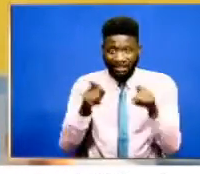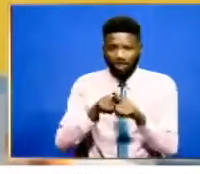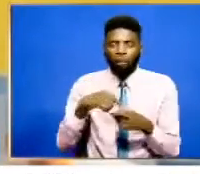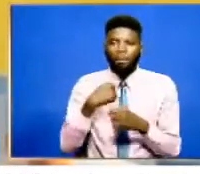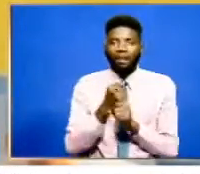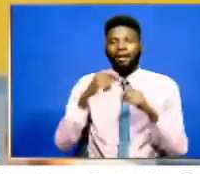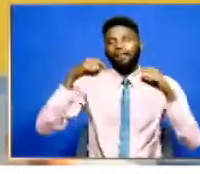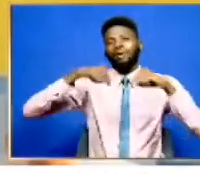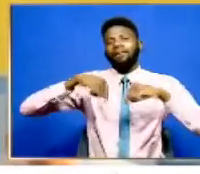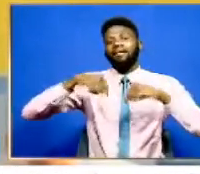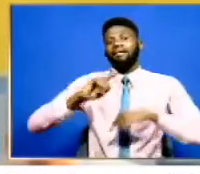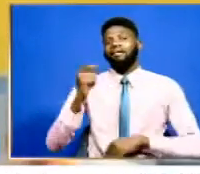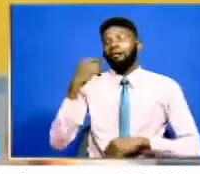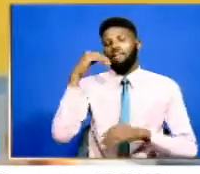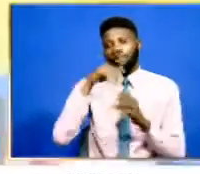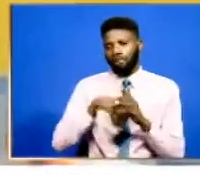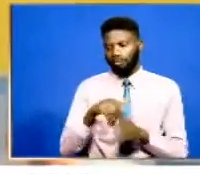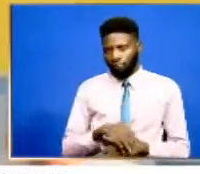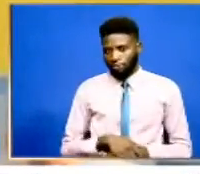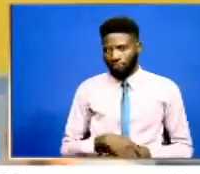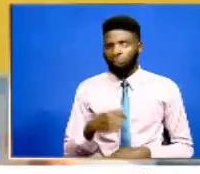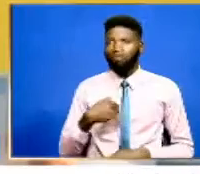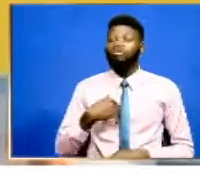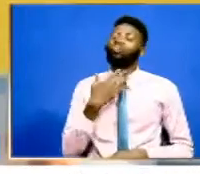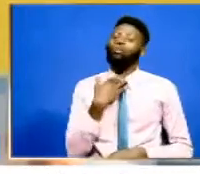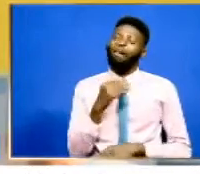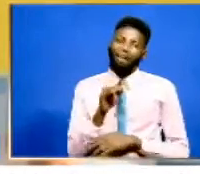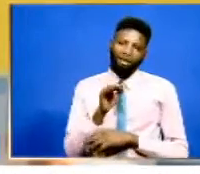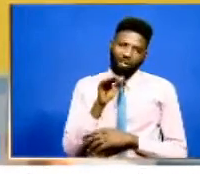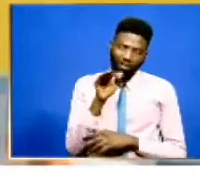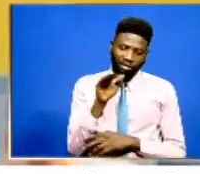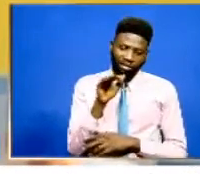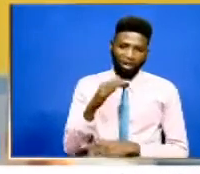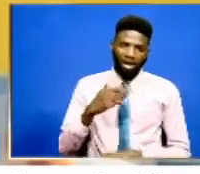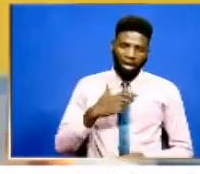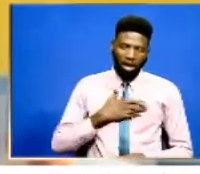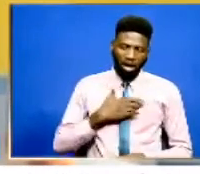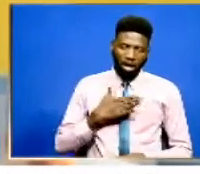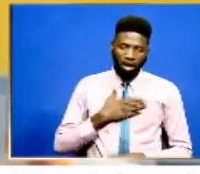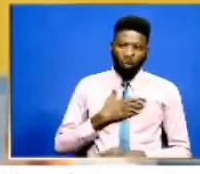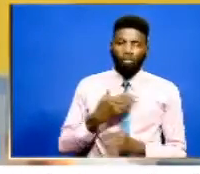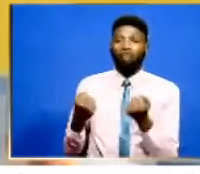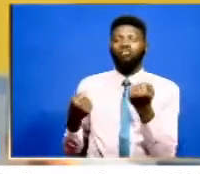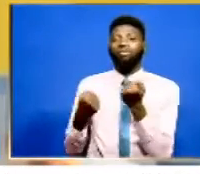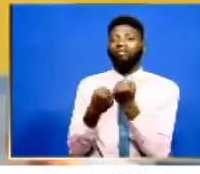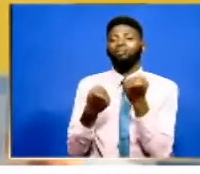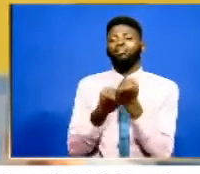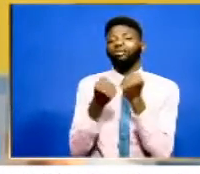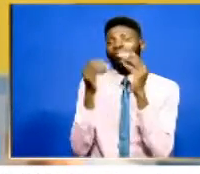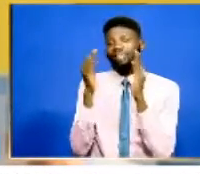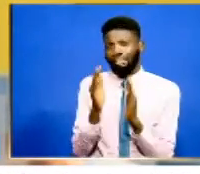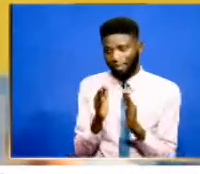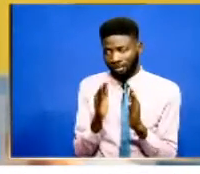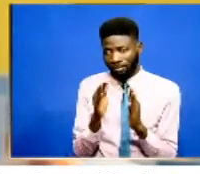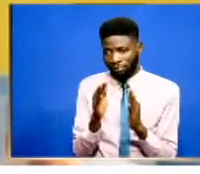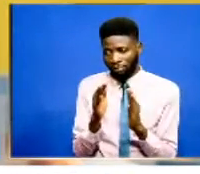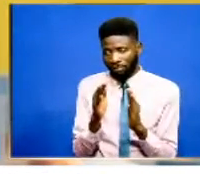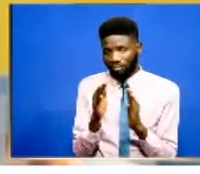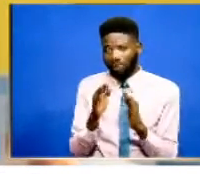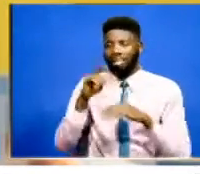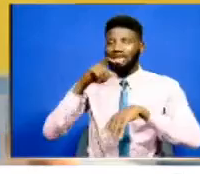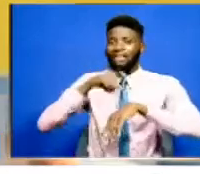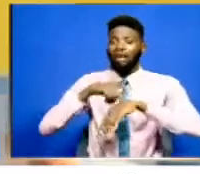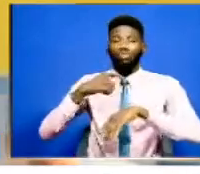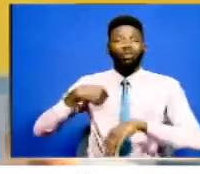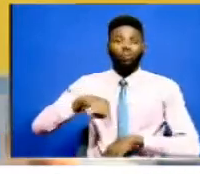our country. And I want to make a special appeal to our funding partners that whenever we have got